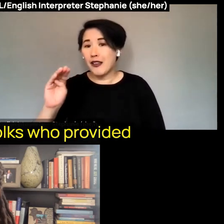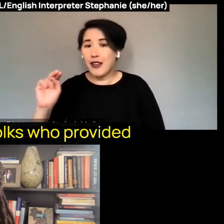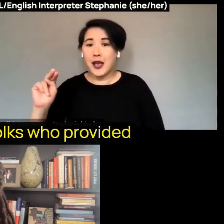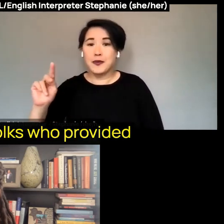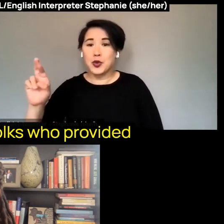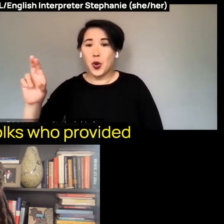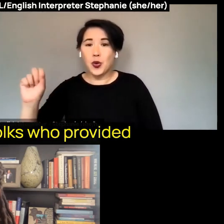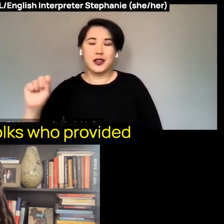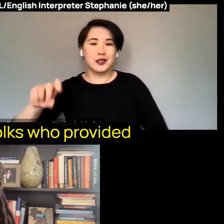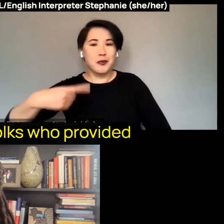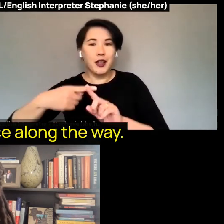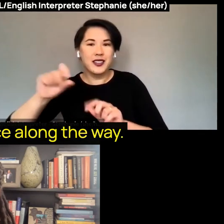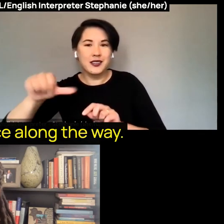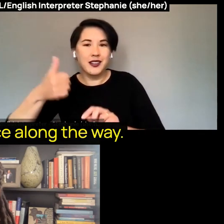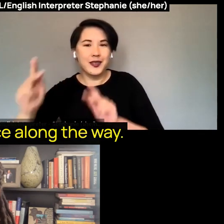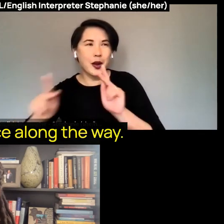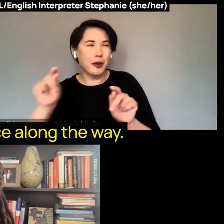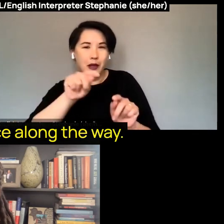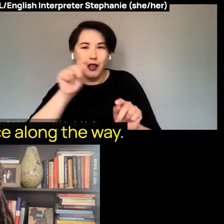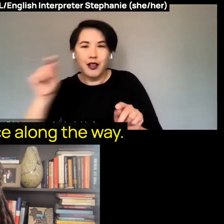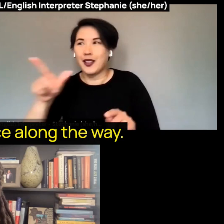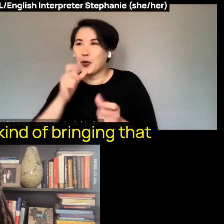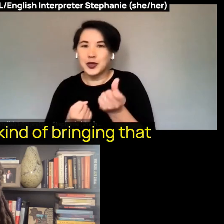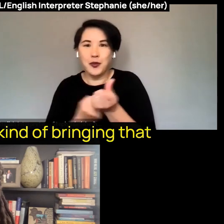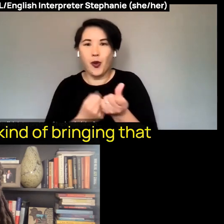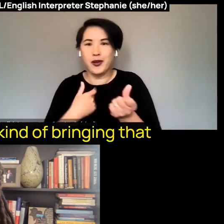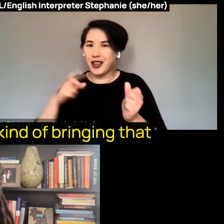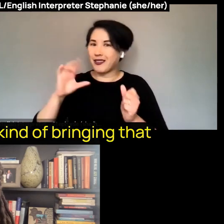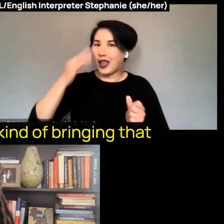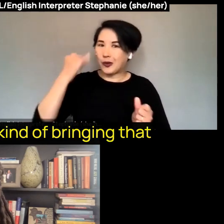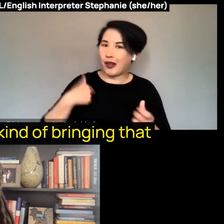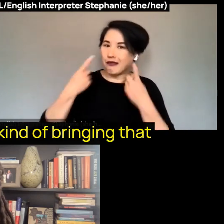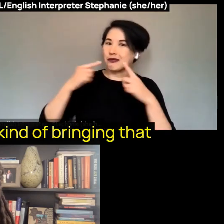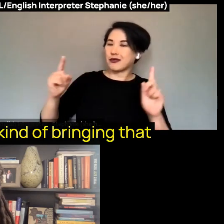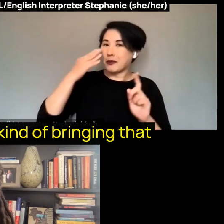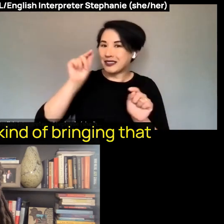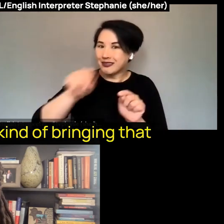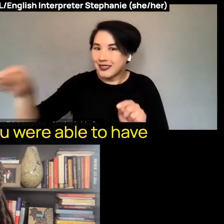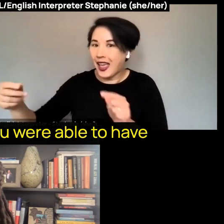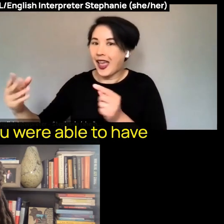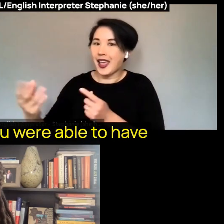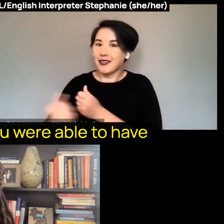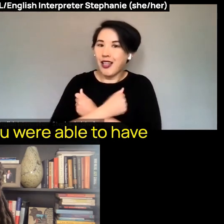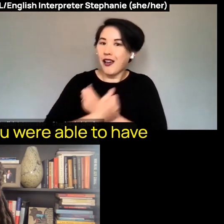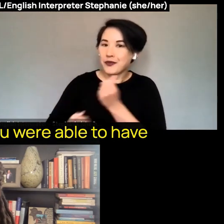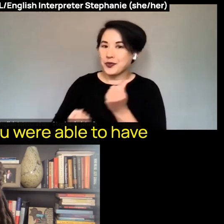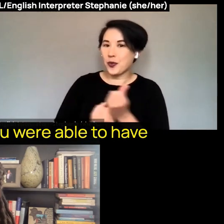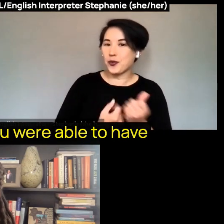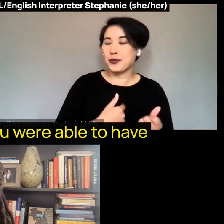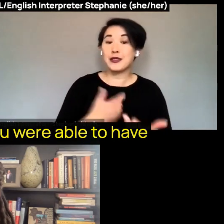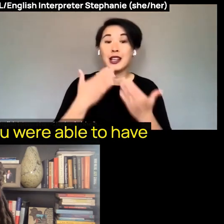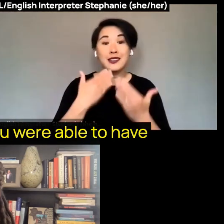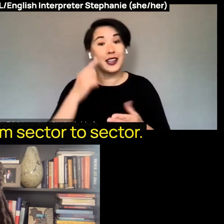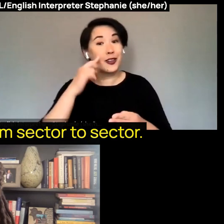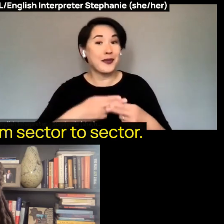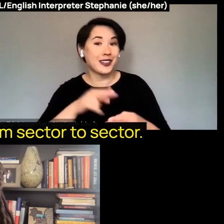and other folks who provided support and guidance along the way. And so I appreciate you kind of bringing that in too, as part of how you were